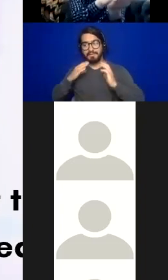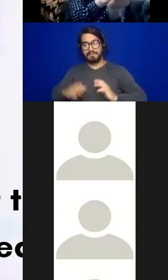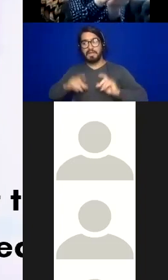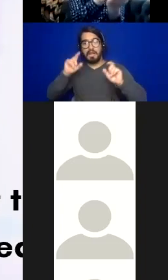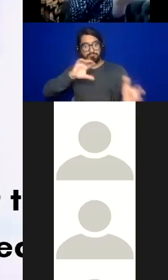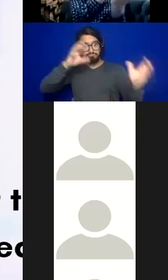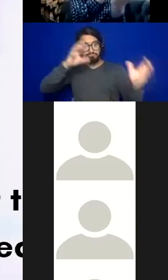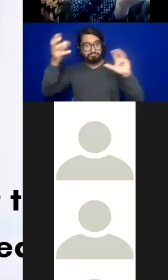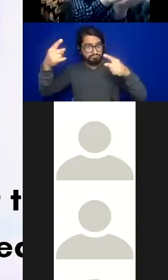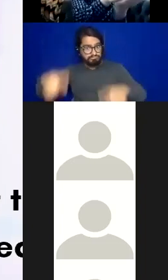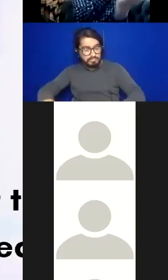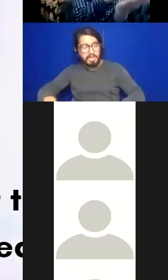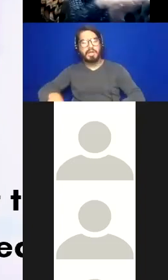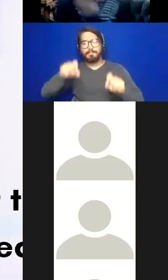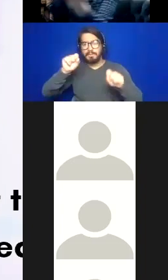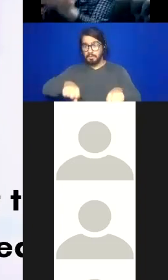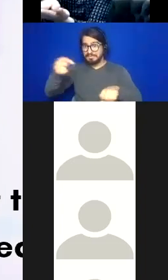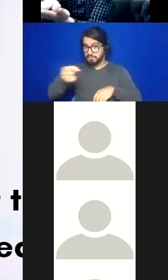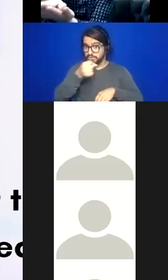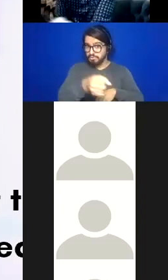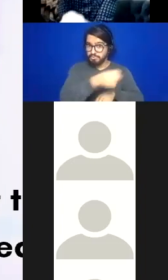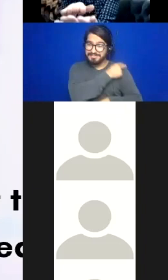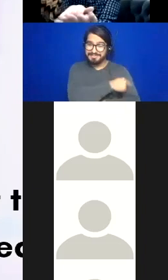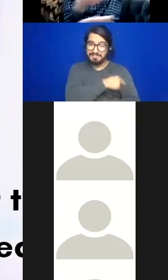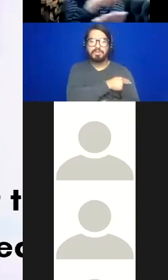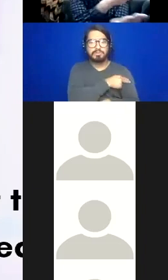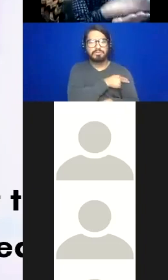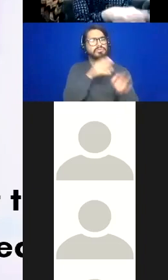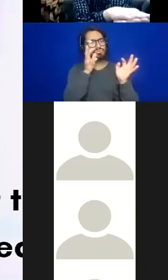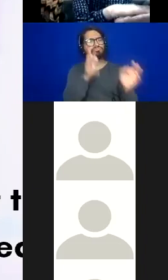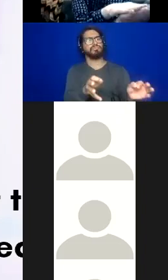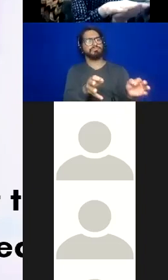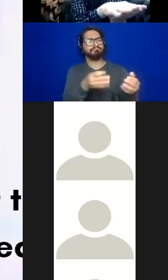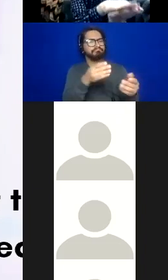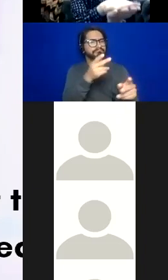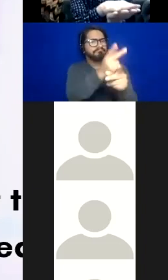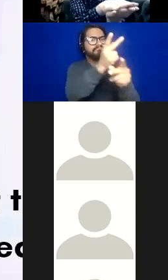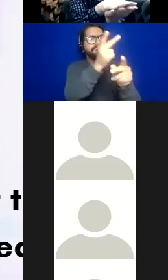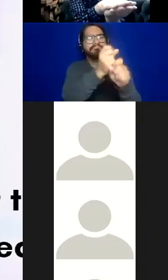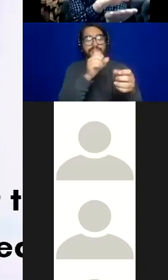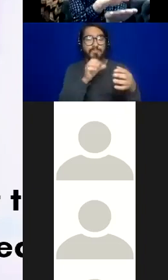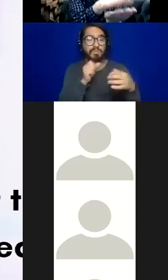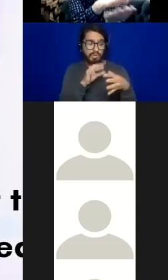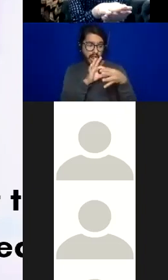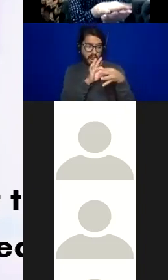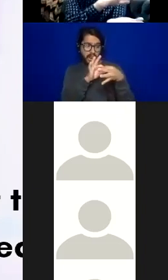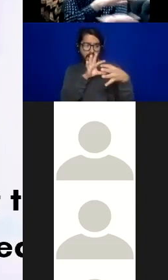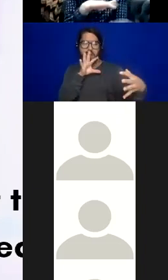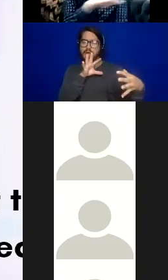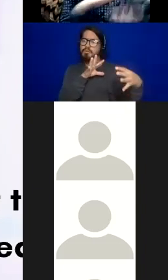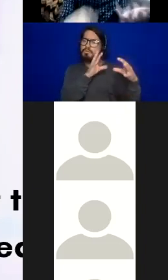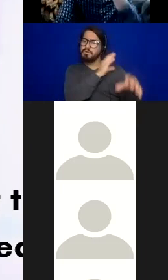do need to hospitalize them, you are able to ensure their wishes are respected. You don't lose the connection to the client and you don't harm